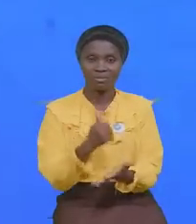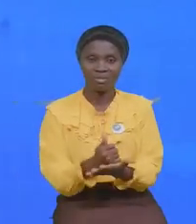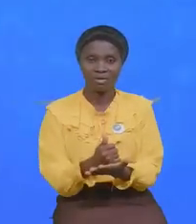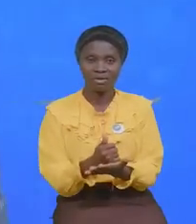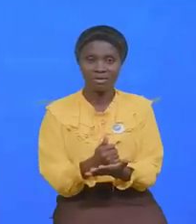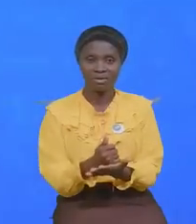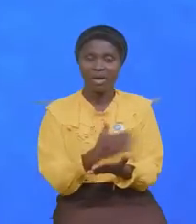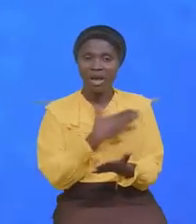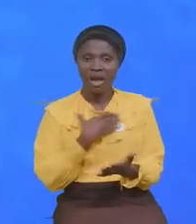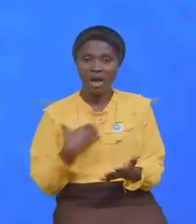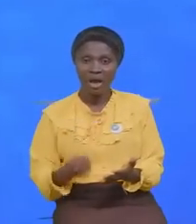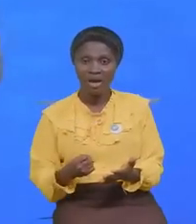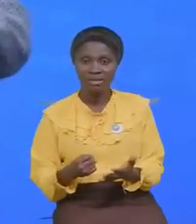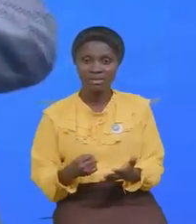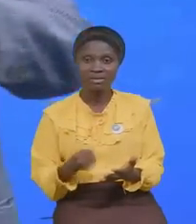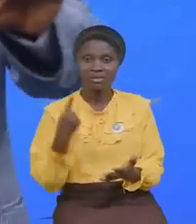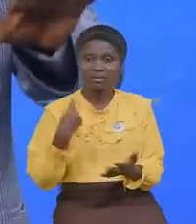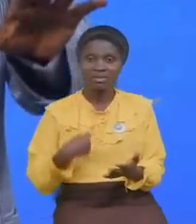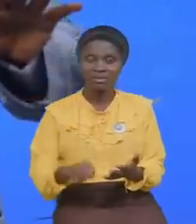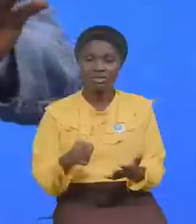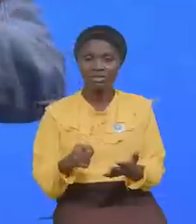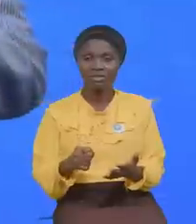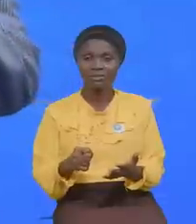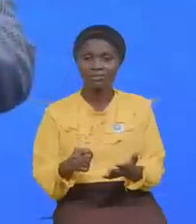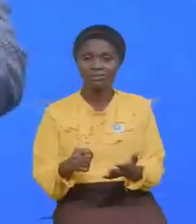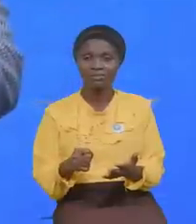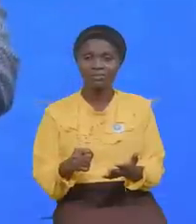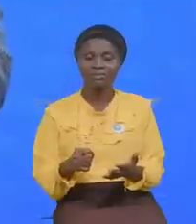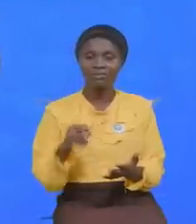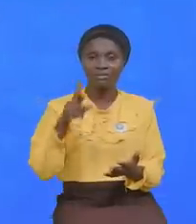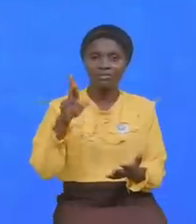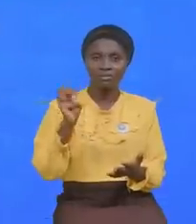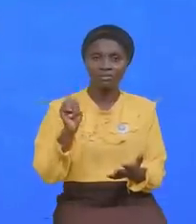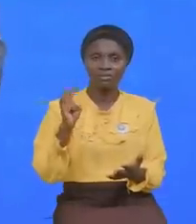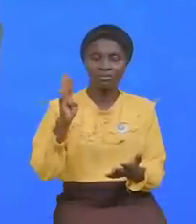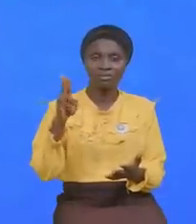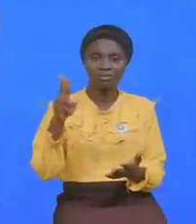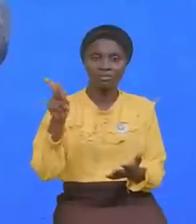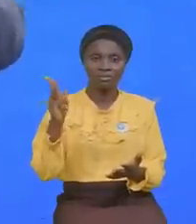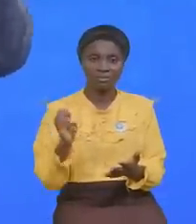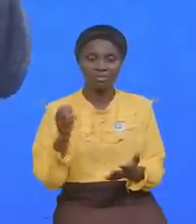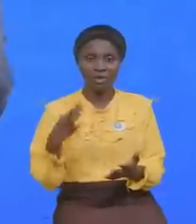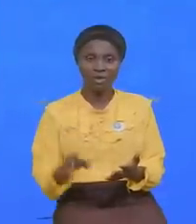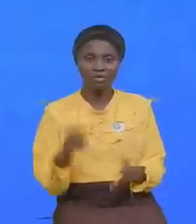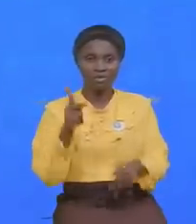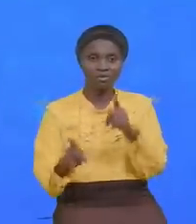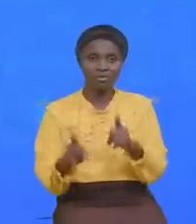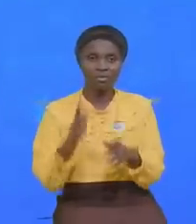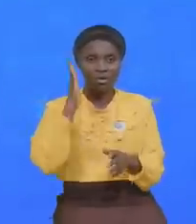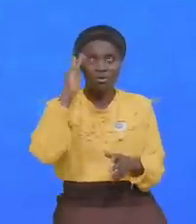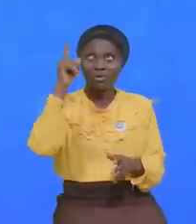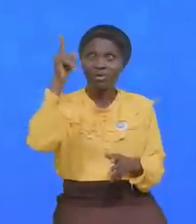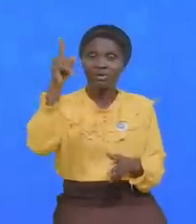And the rebuke of his people shall he take away from all the